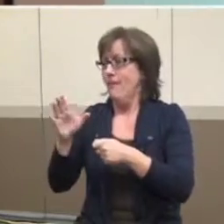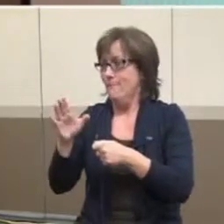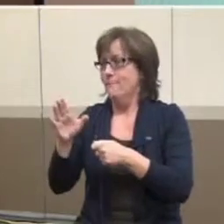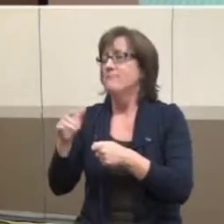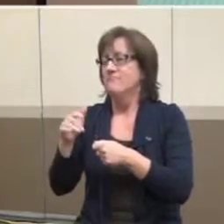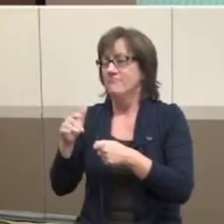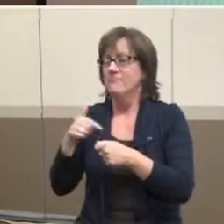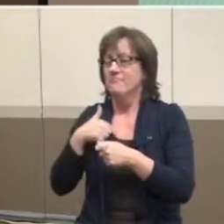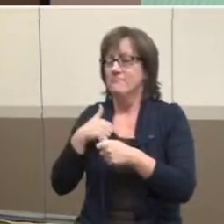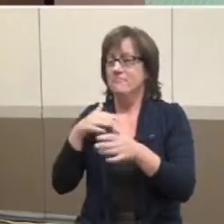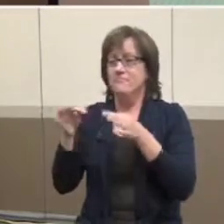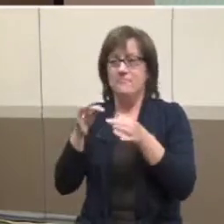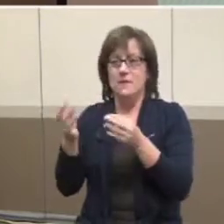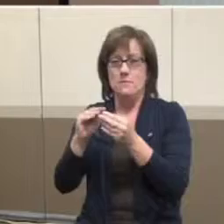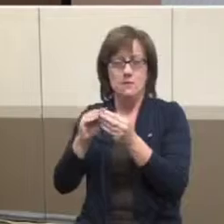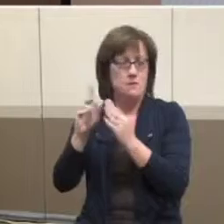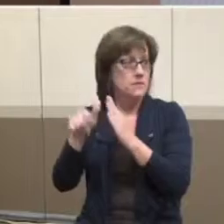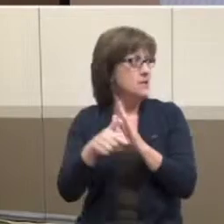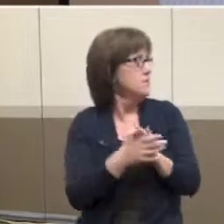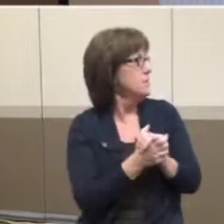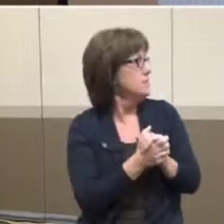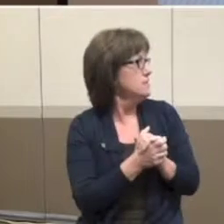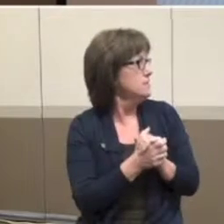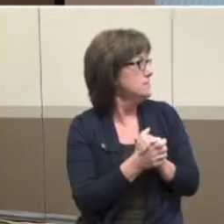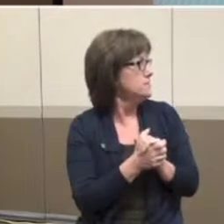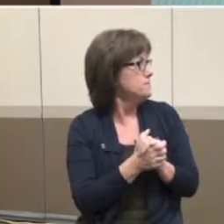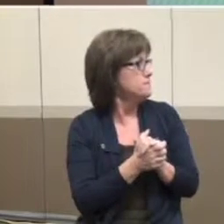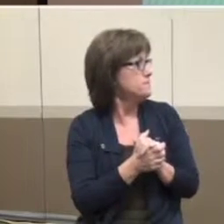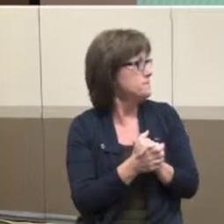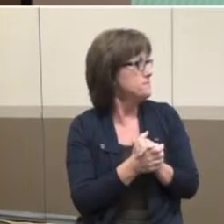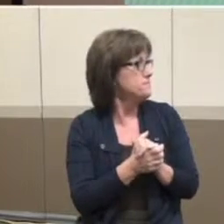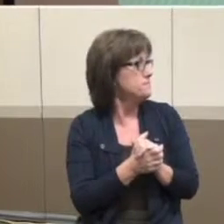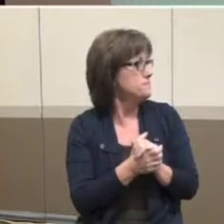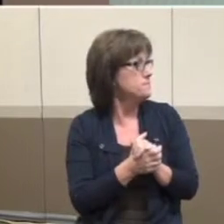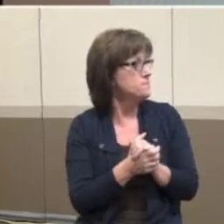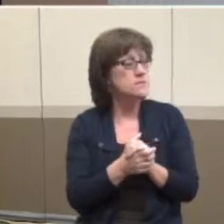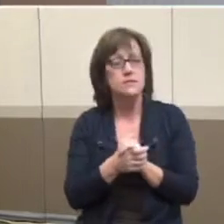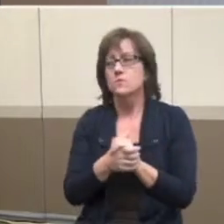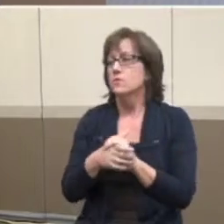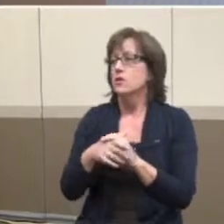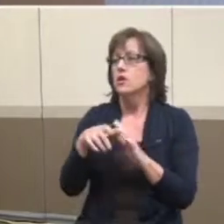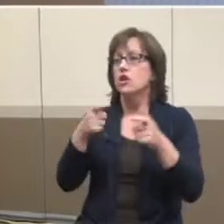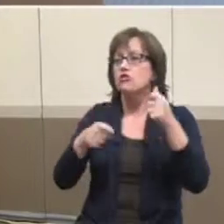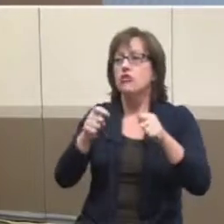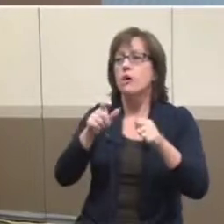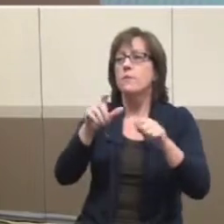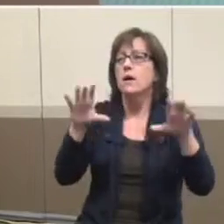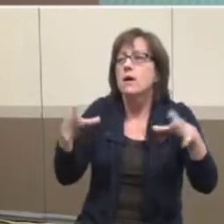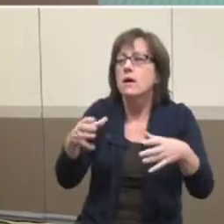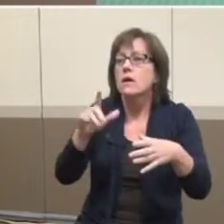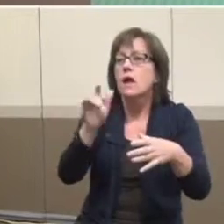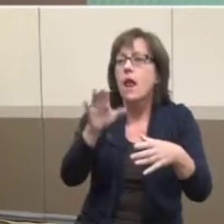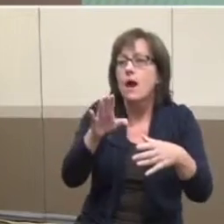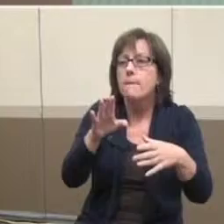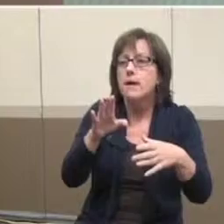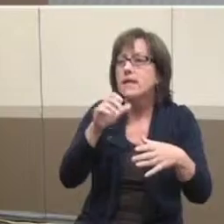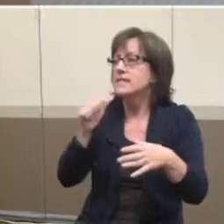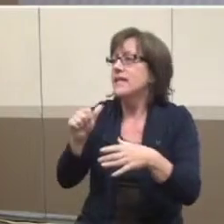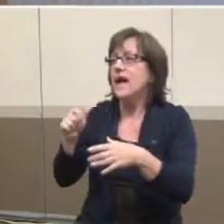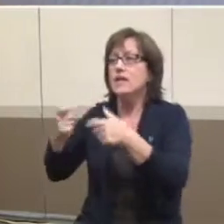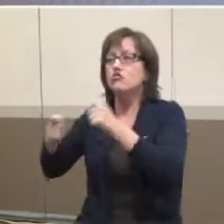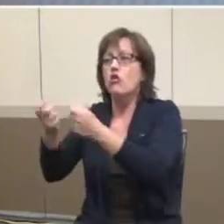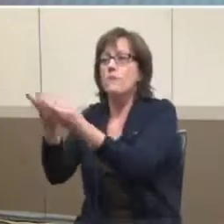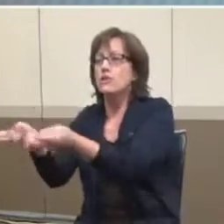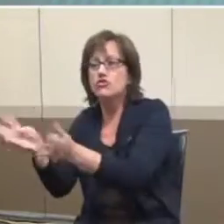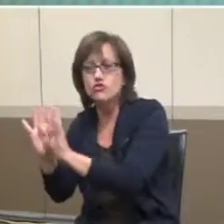I'll explain a little bit more later. We are a drum club, which is not exactly a drum